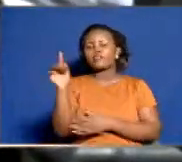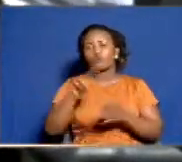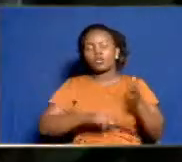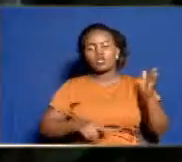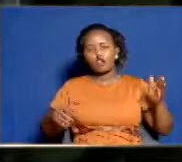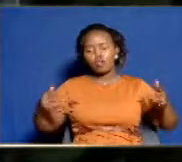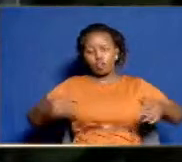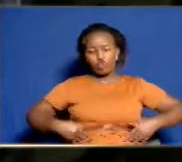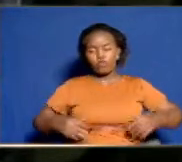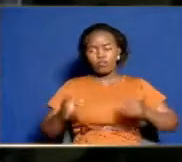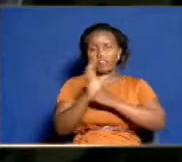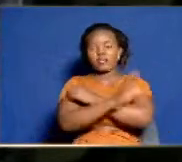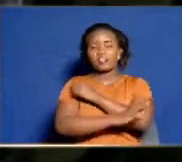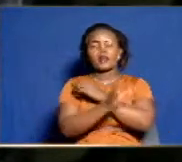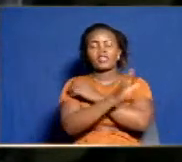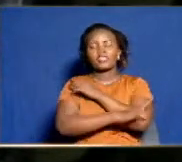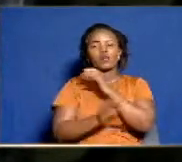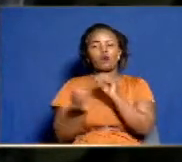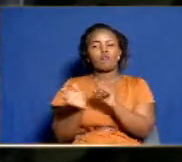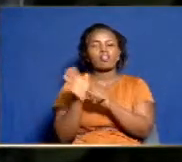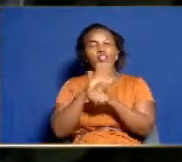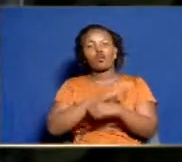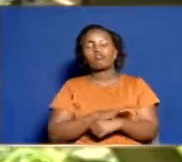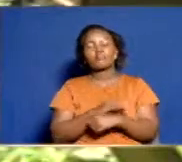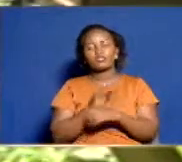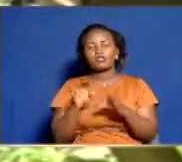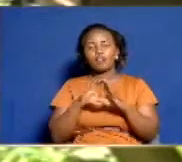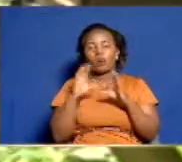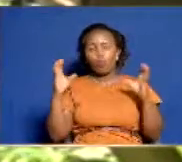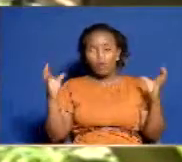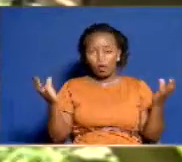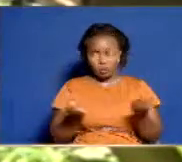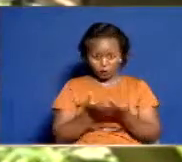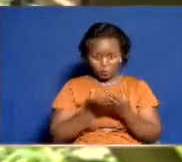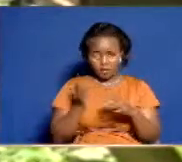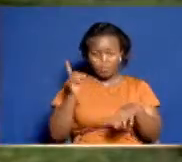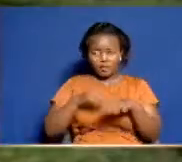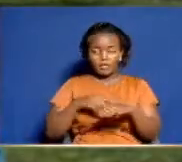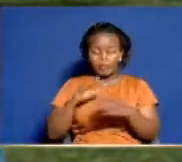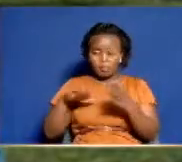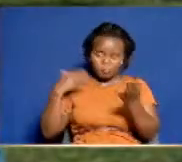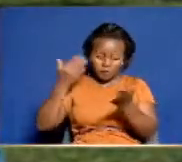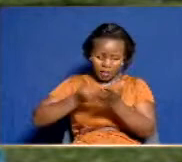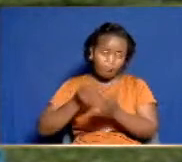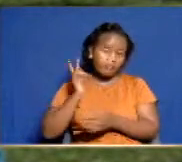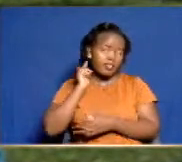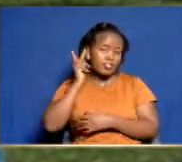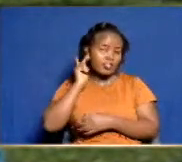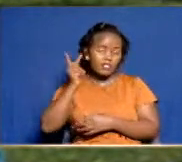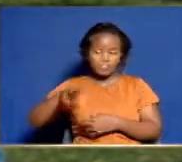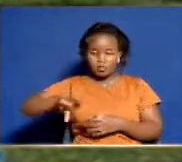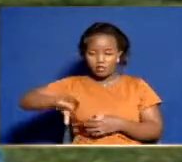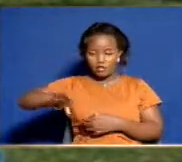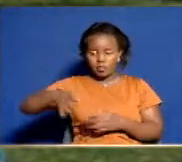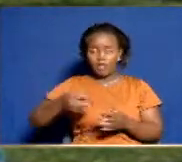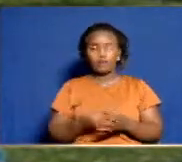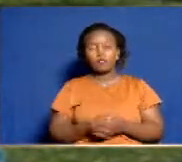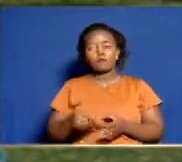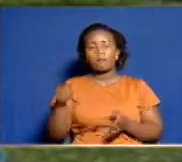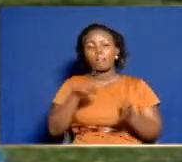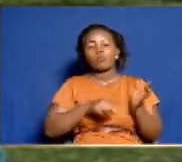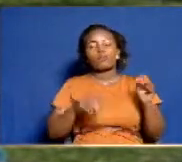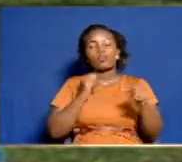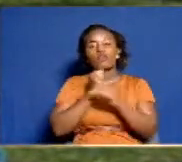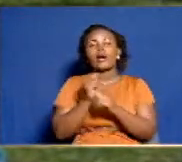on the pandemic that has caused disruption worldwide has arrived in Kisii County. Ungana na county commissioner wa county wetu huko